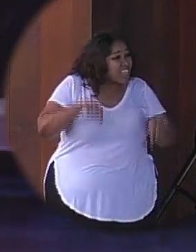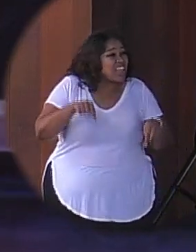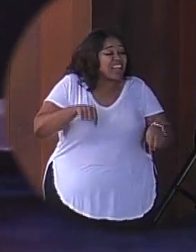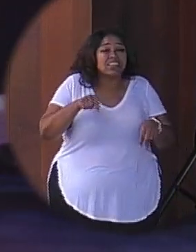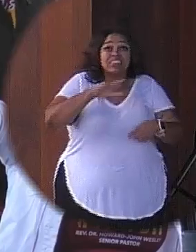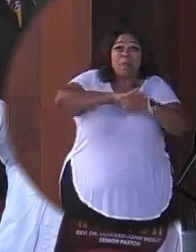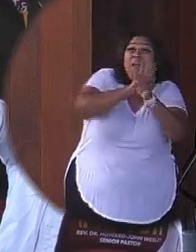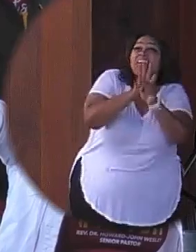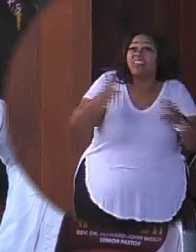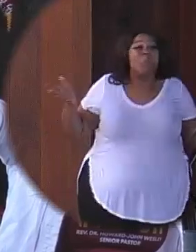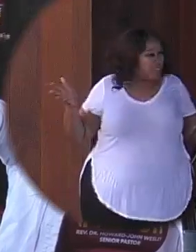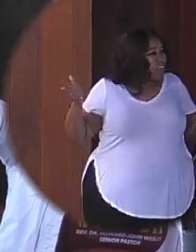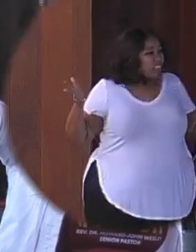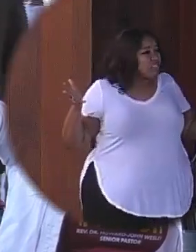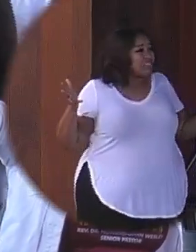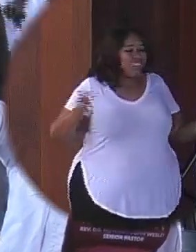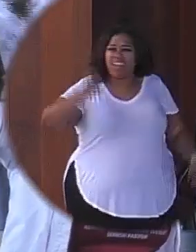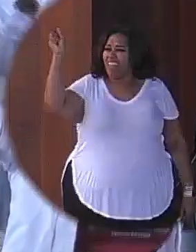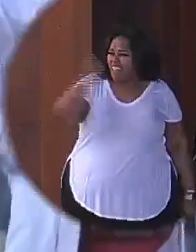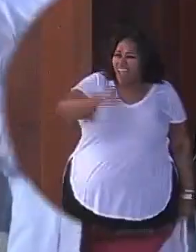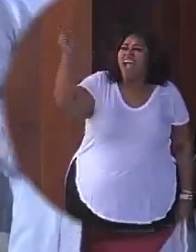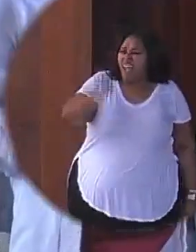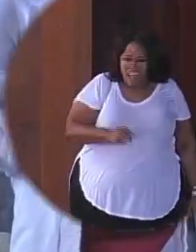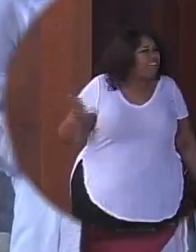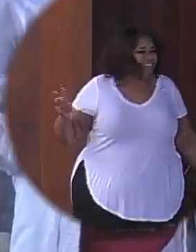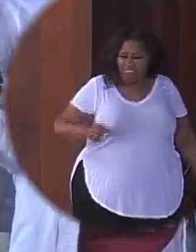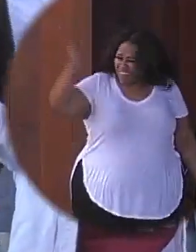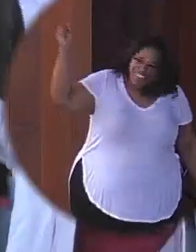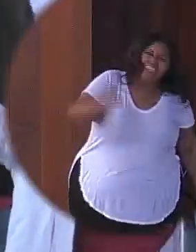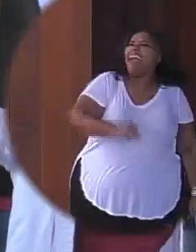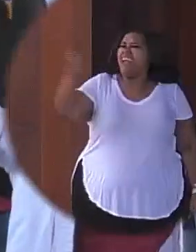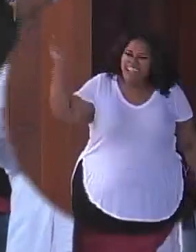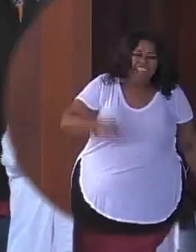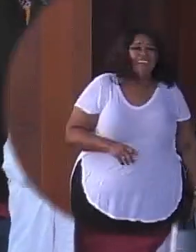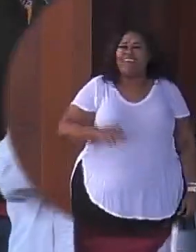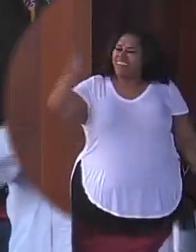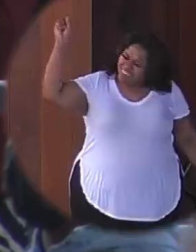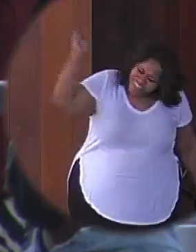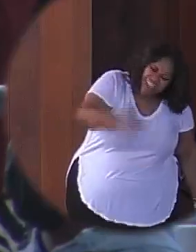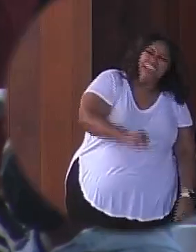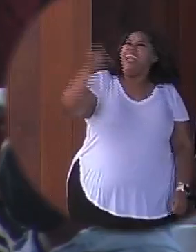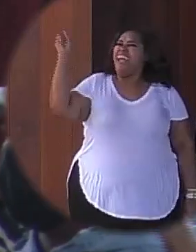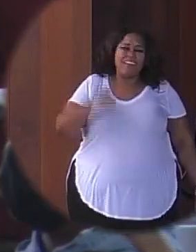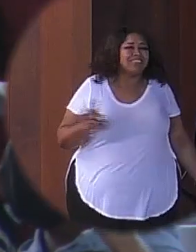the pandemic. Yeah, yeah, yeah.